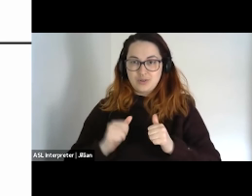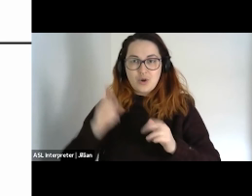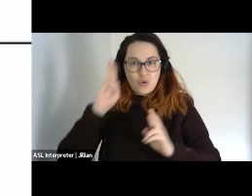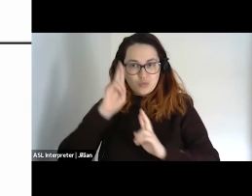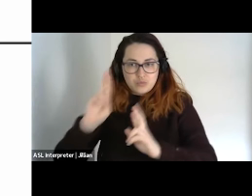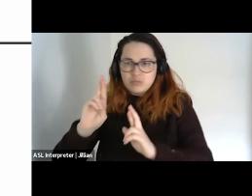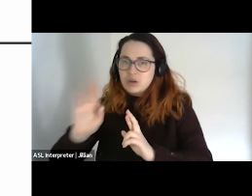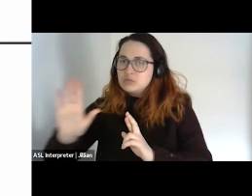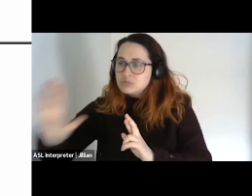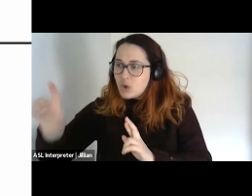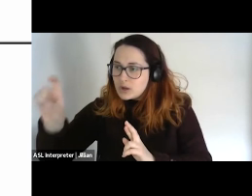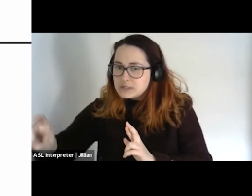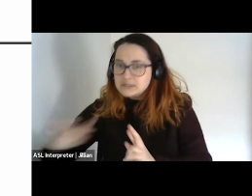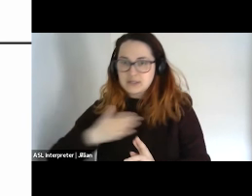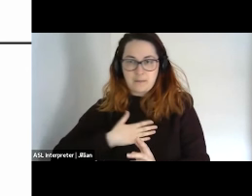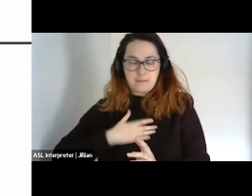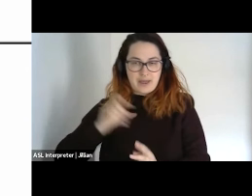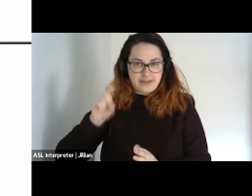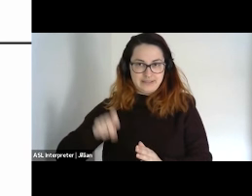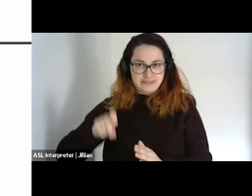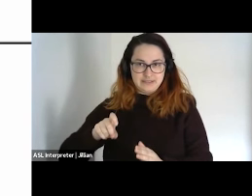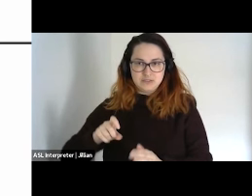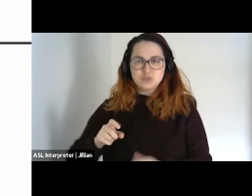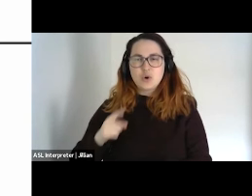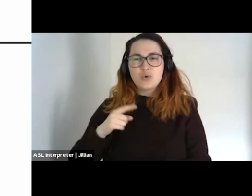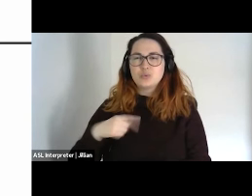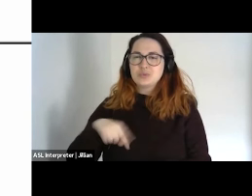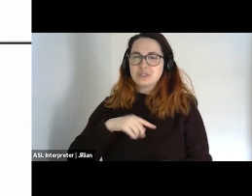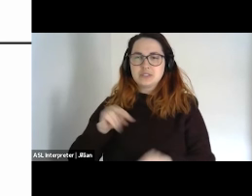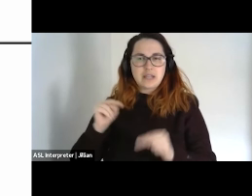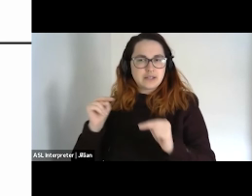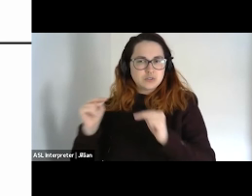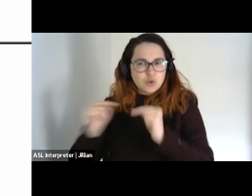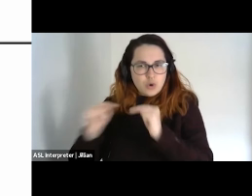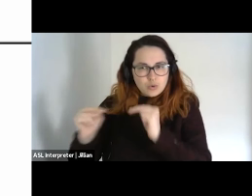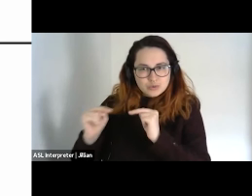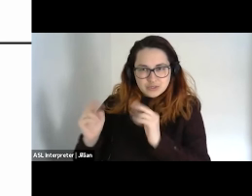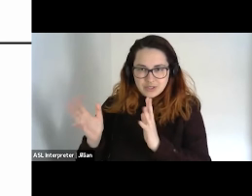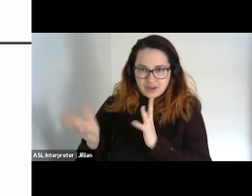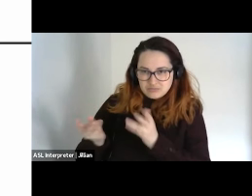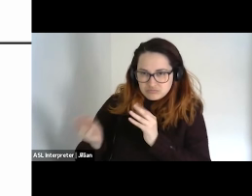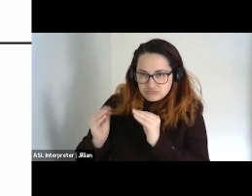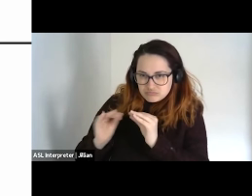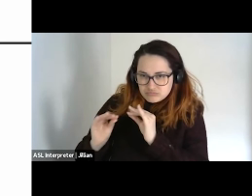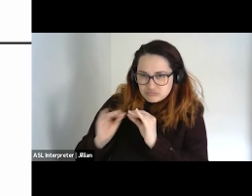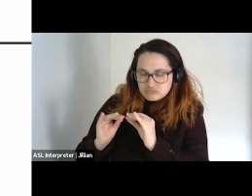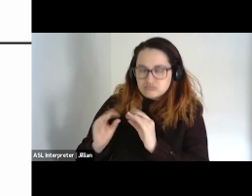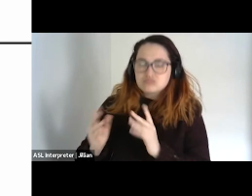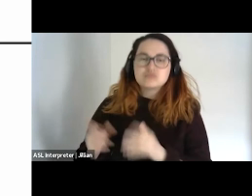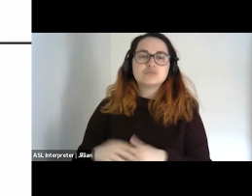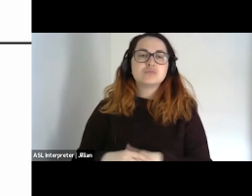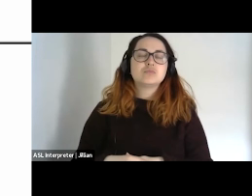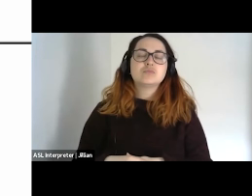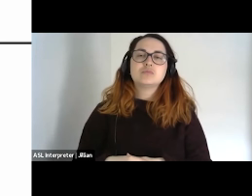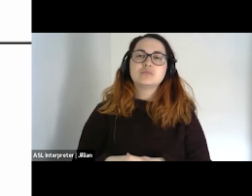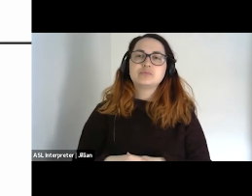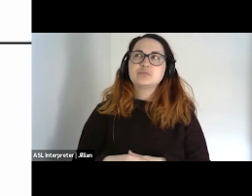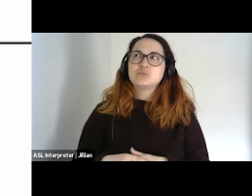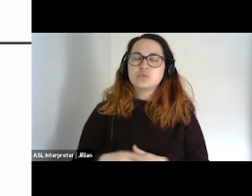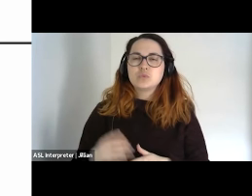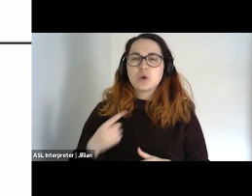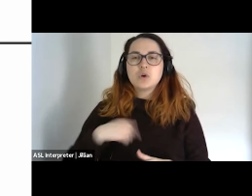of others. In other words, it's really about negotiating. Okay, so we're going to really kind of